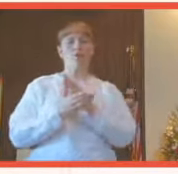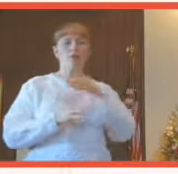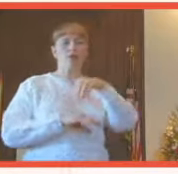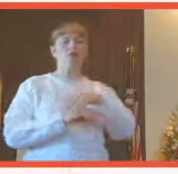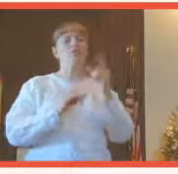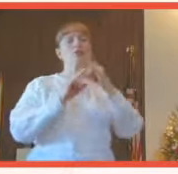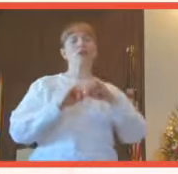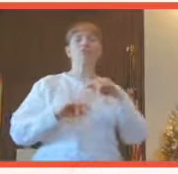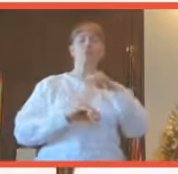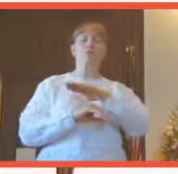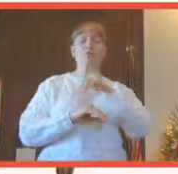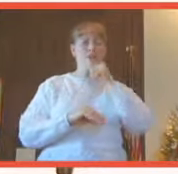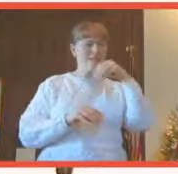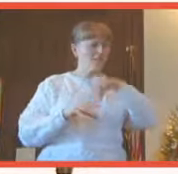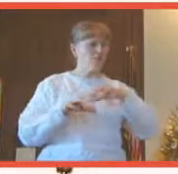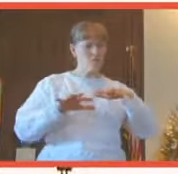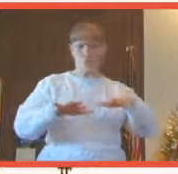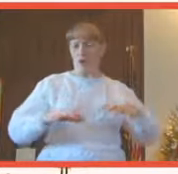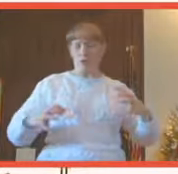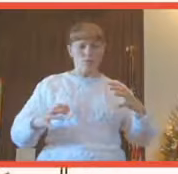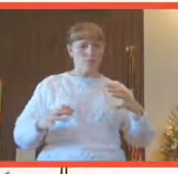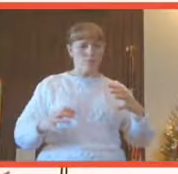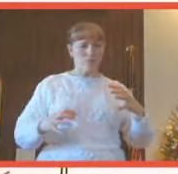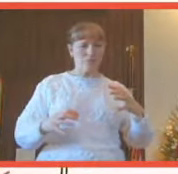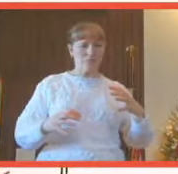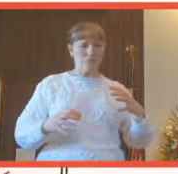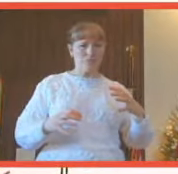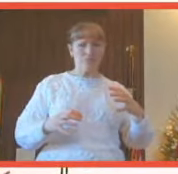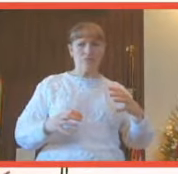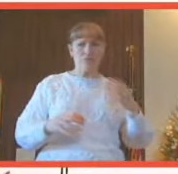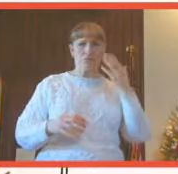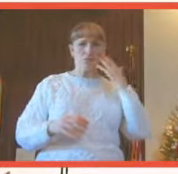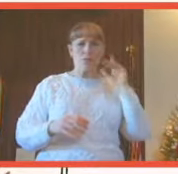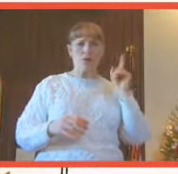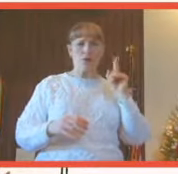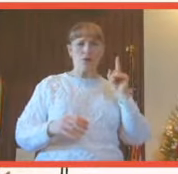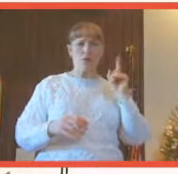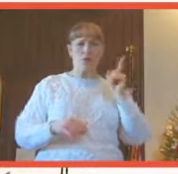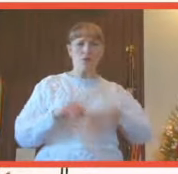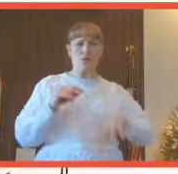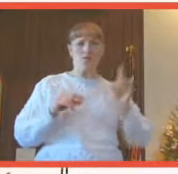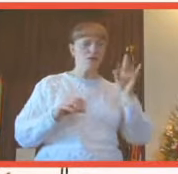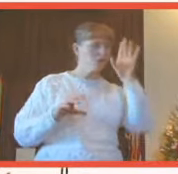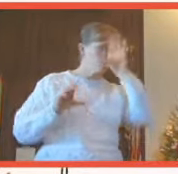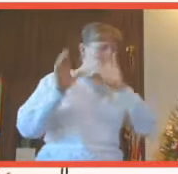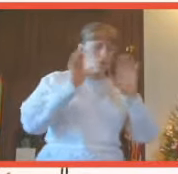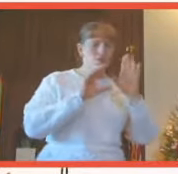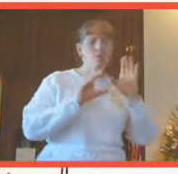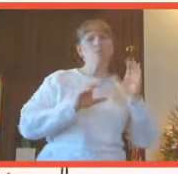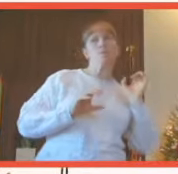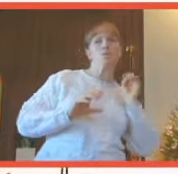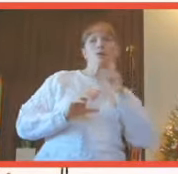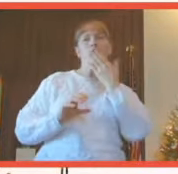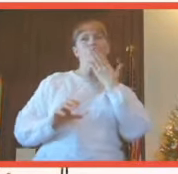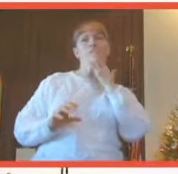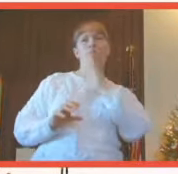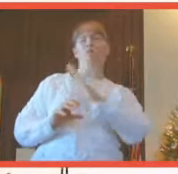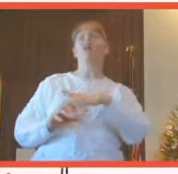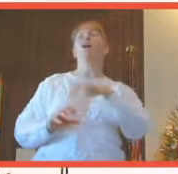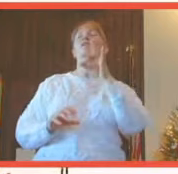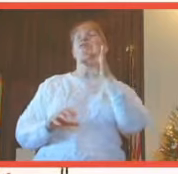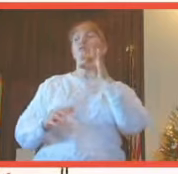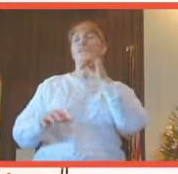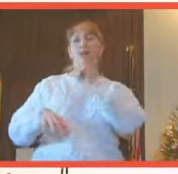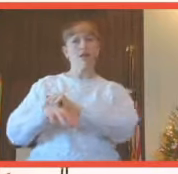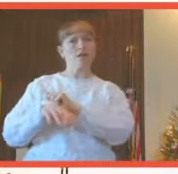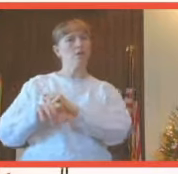the crowd, and they didn't know where to find him. So they go back to Jerusalem, and finally they find him in the